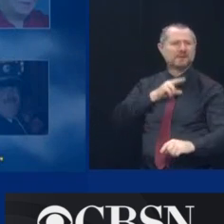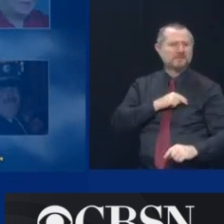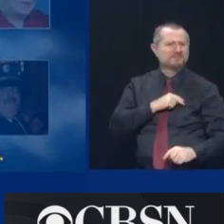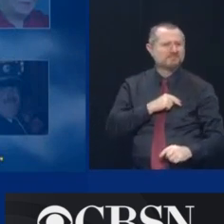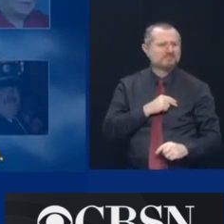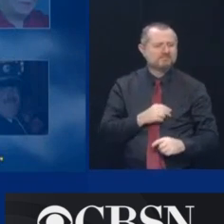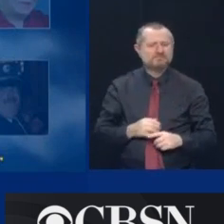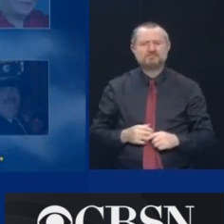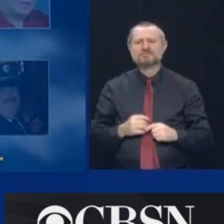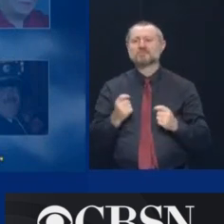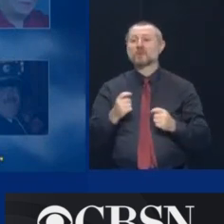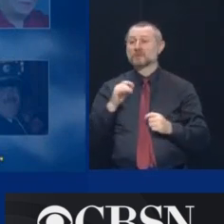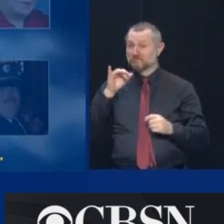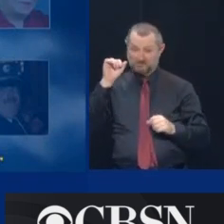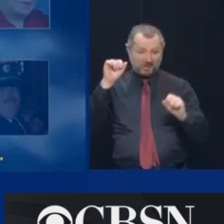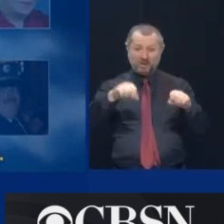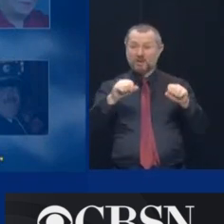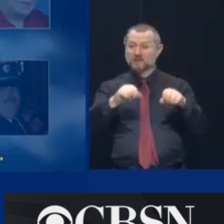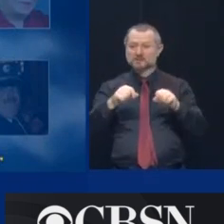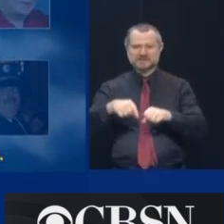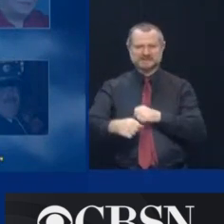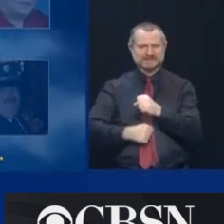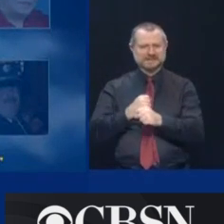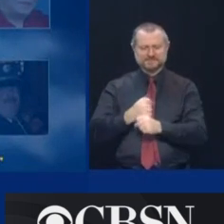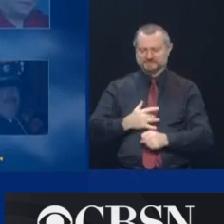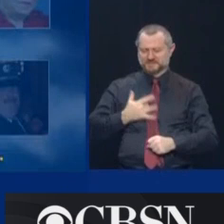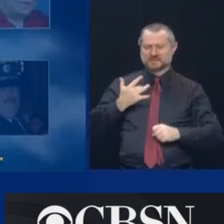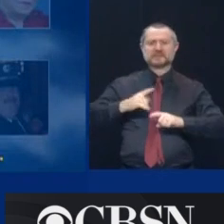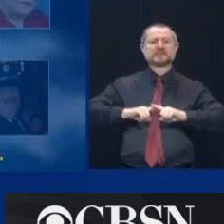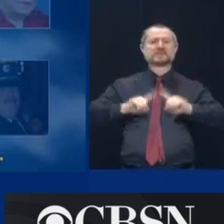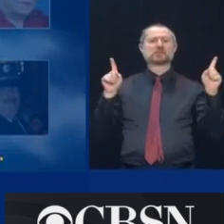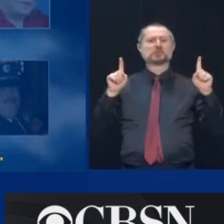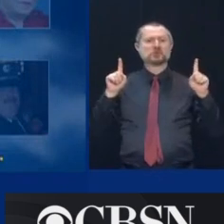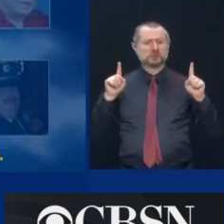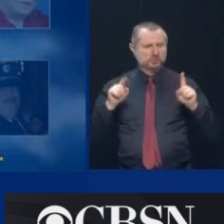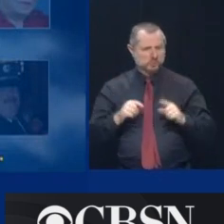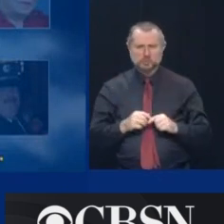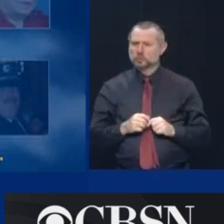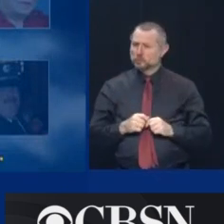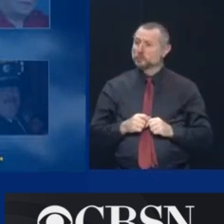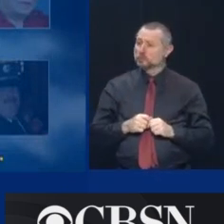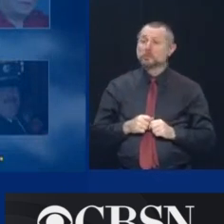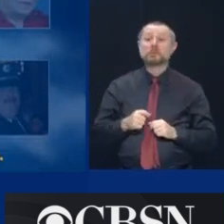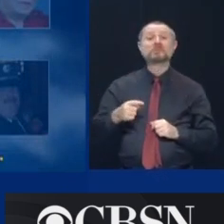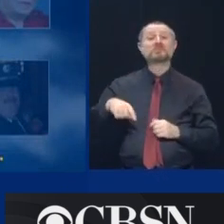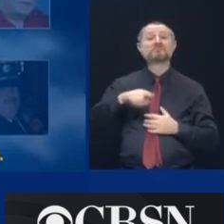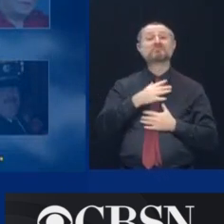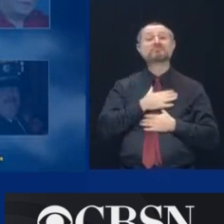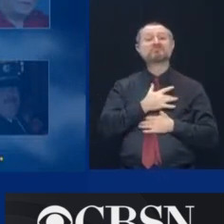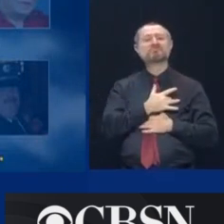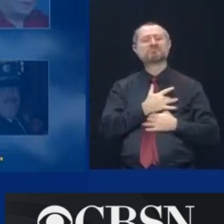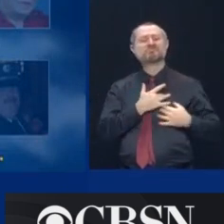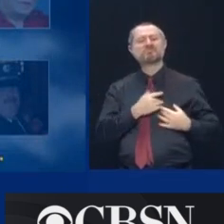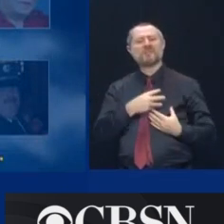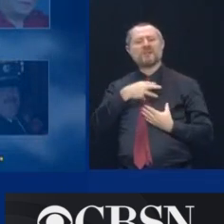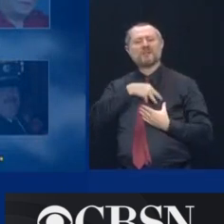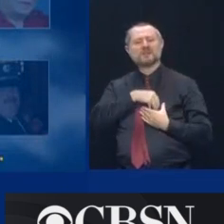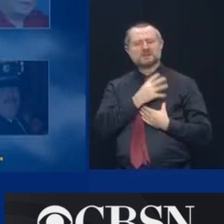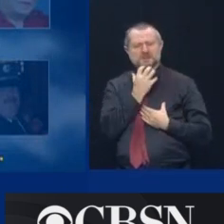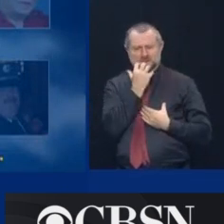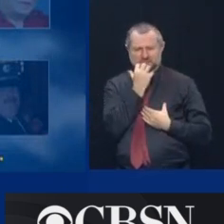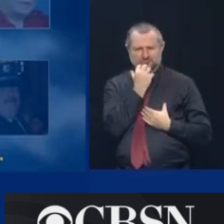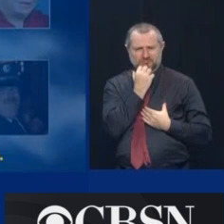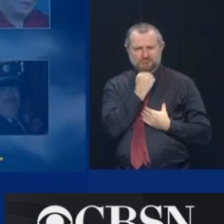yes, it's going to look different, it's going to feel different. But in here, it's more special, it's